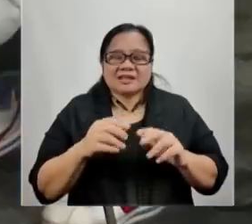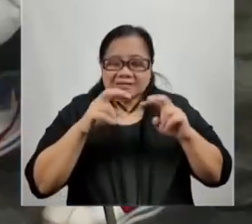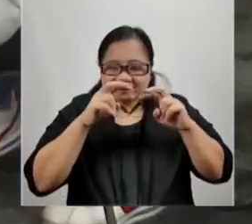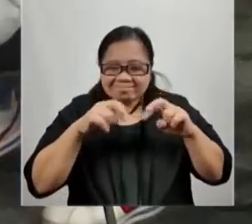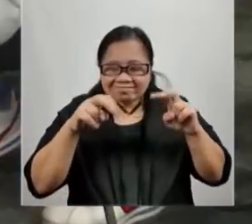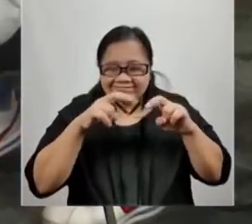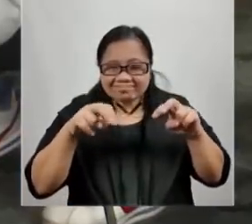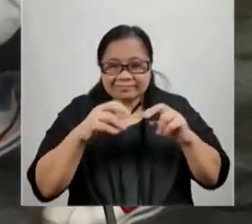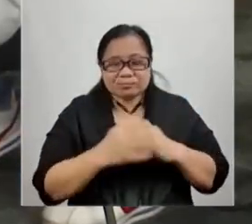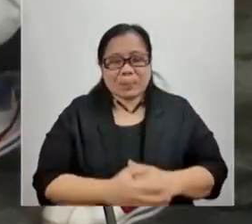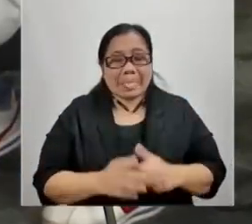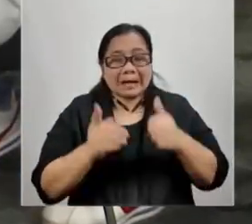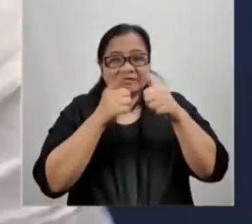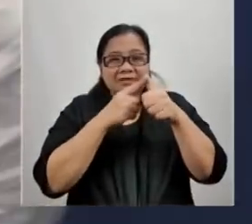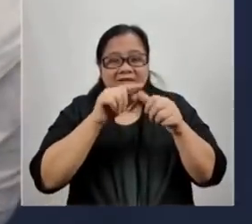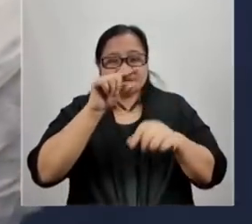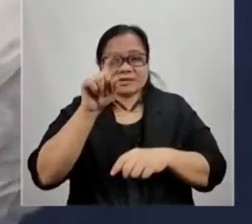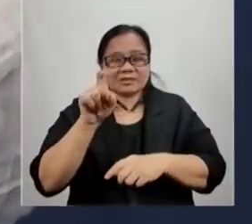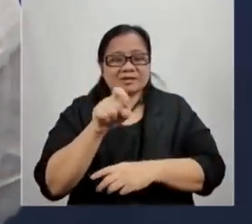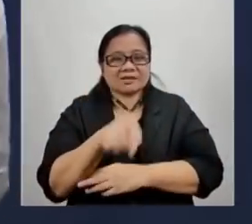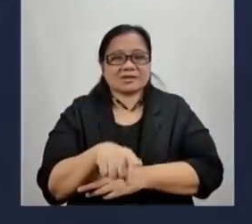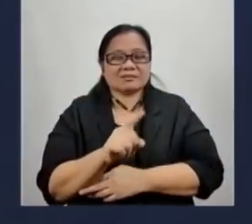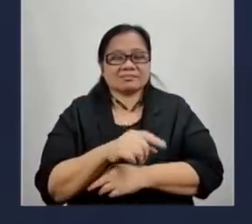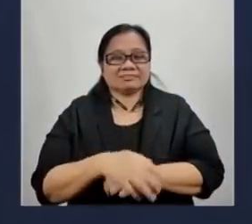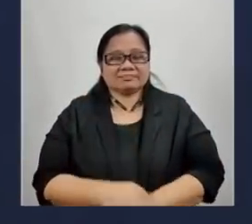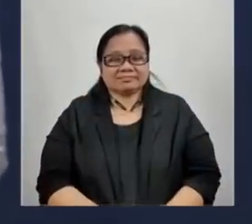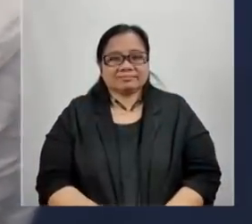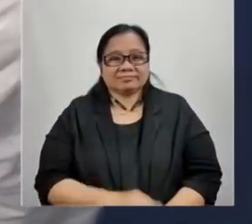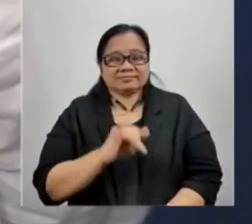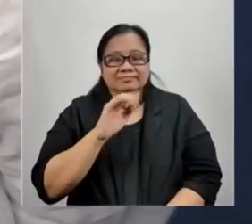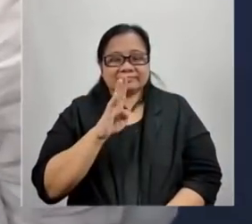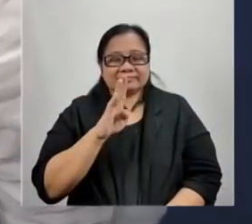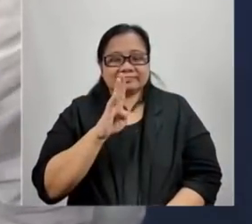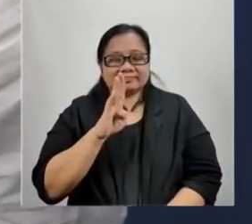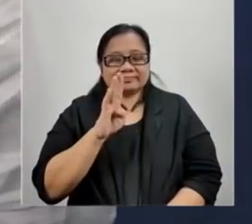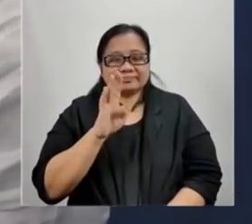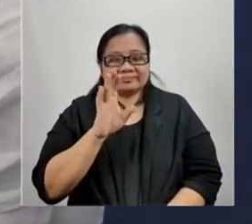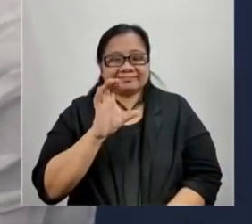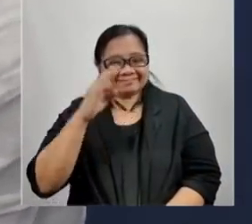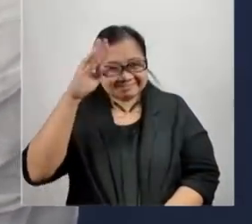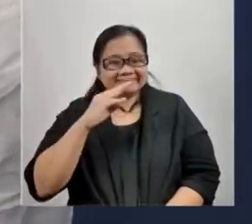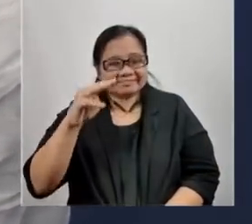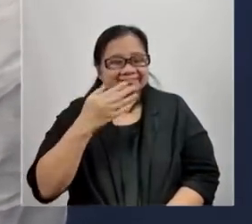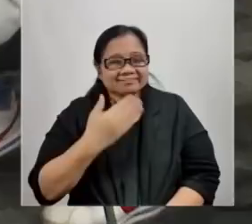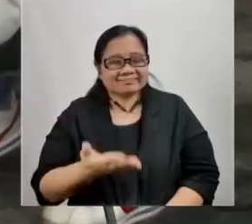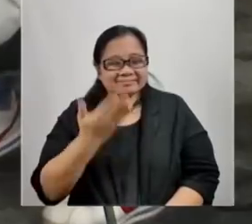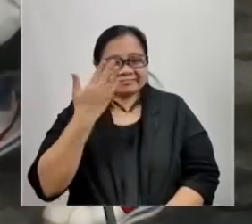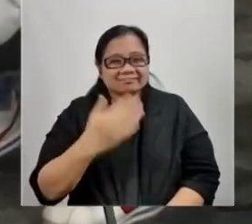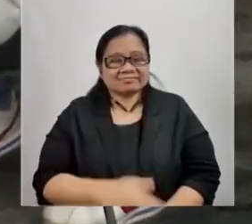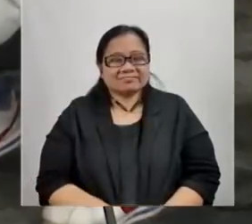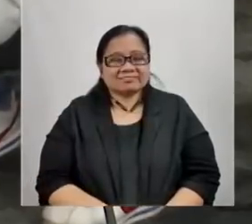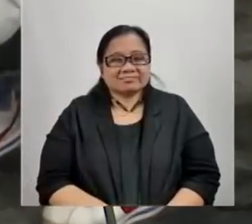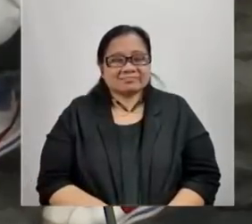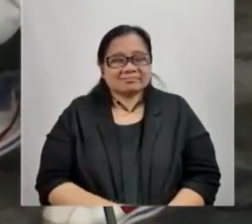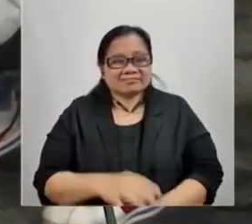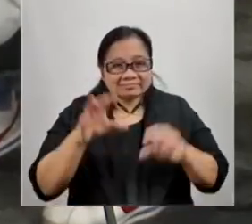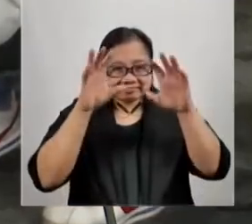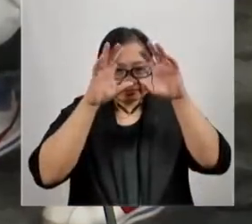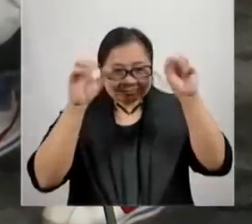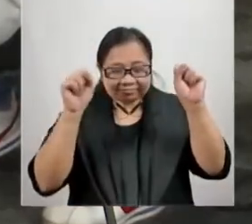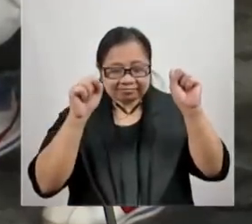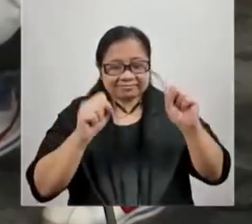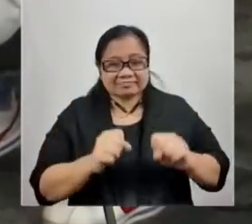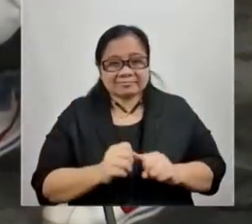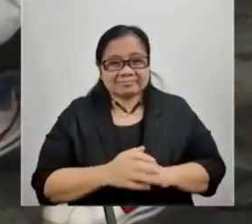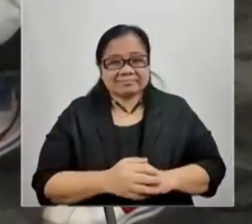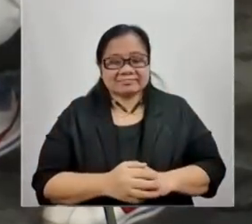question, Jinky Baticados, IBC. Hi, Yes, ma'am. ma'am. Good morning po. Magandang Ma'am, umaga. since the President has now thumbed down this particular proposal